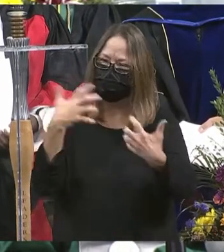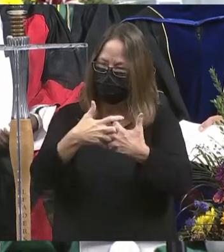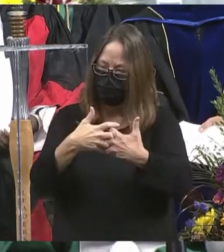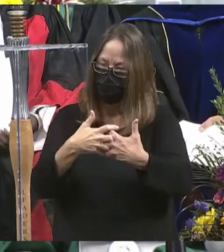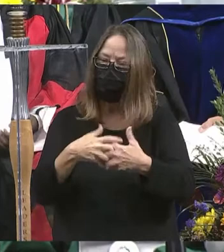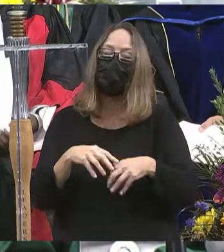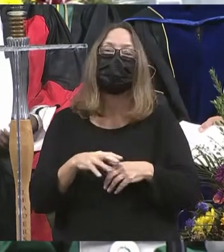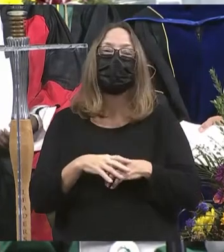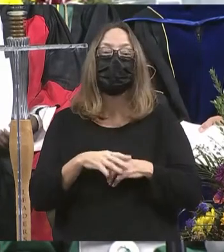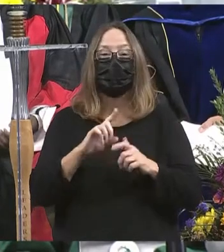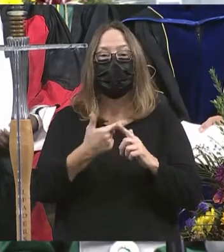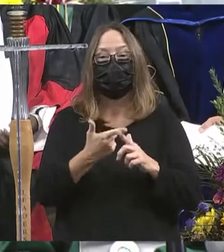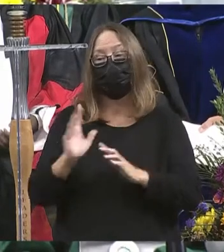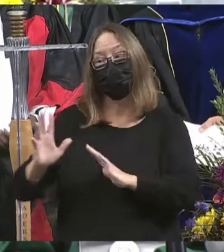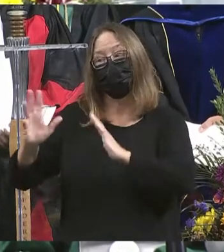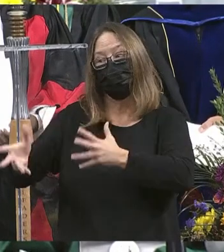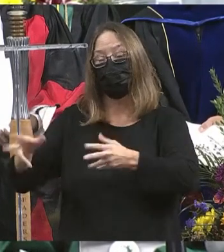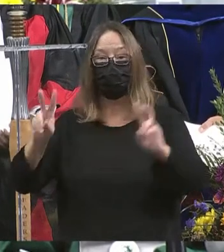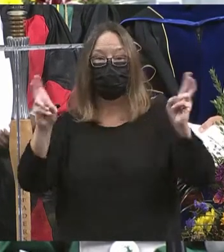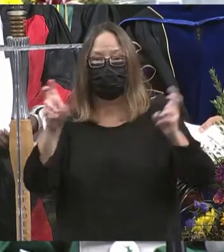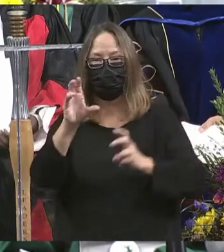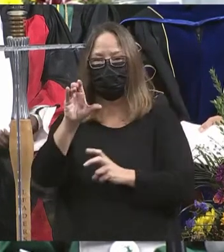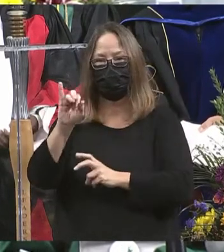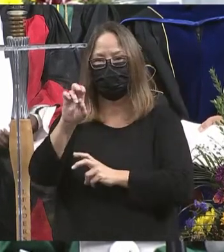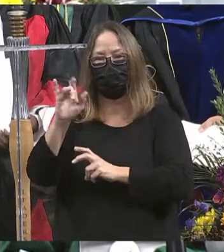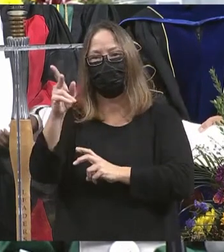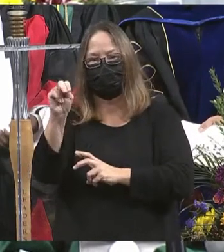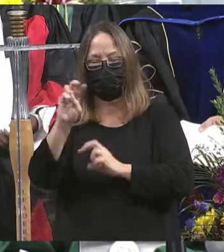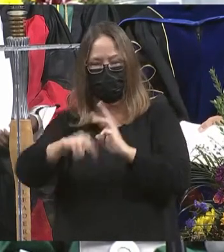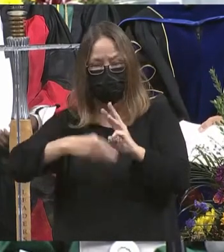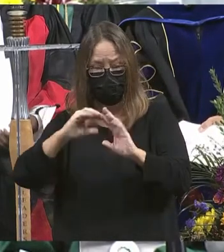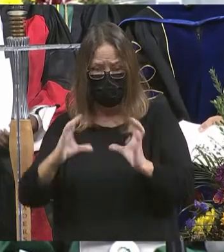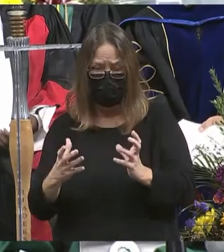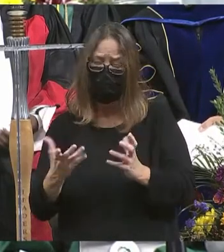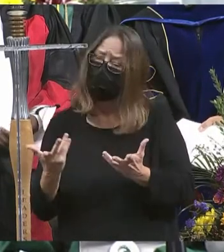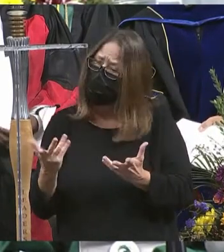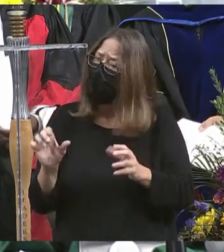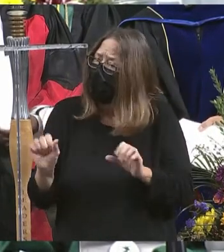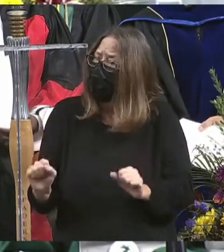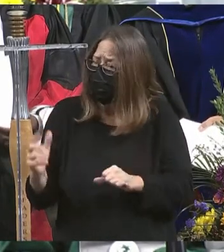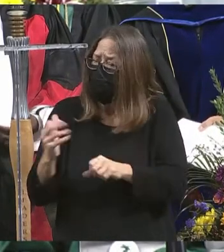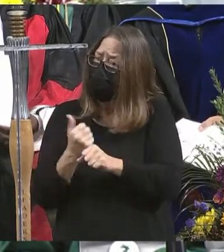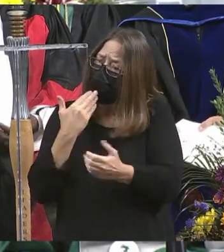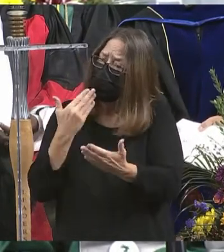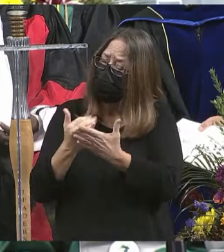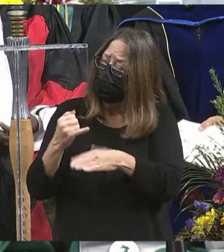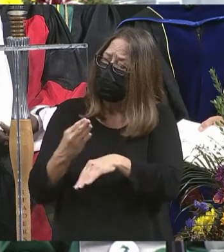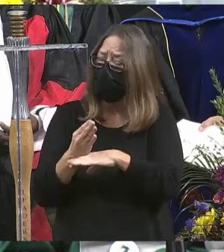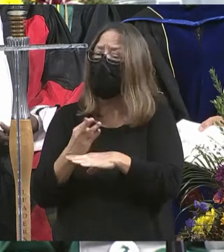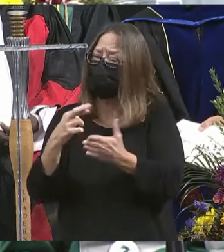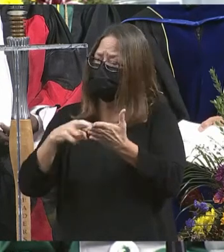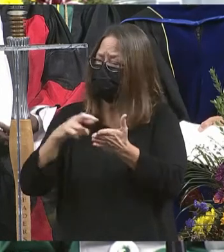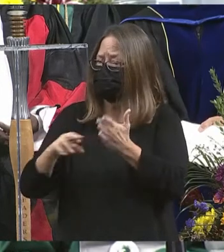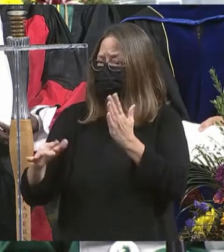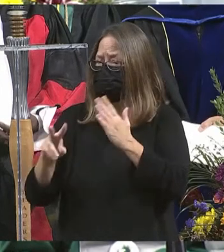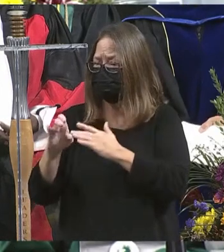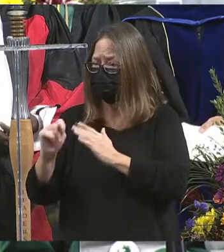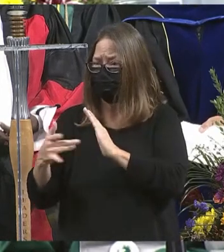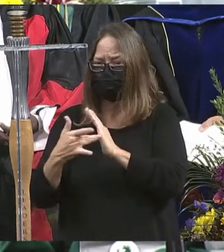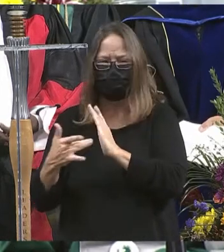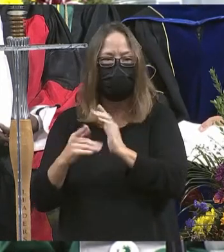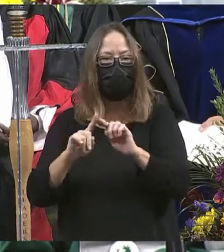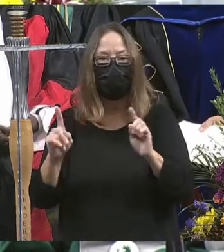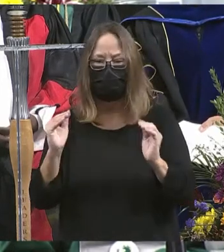dumped into what we know as the civilian world. I was able to get a decent job in research as a veterinary technician, but it offered